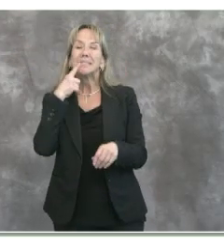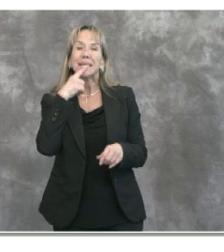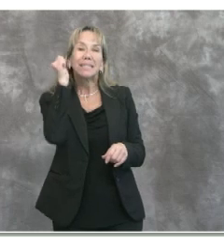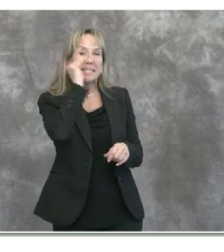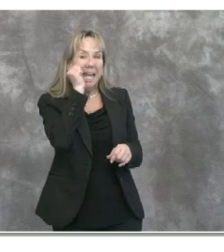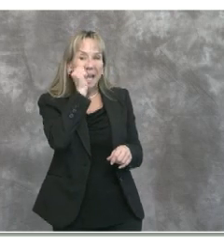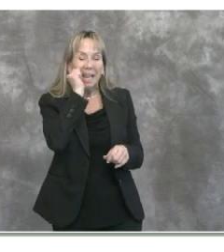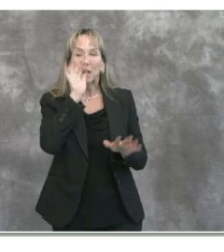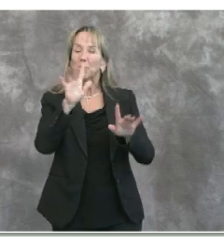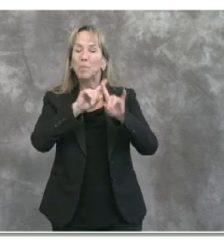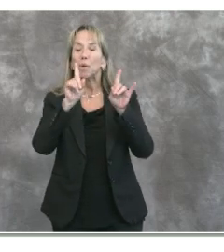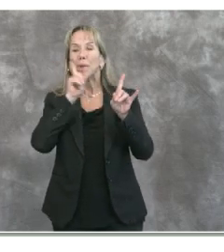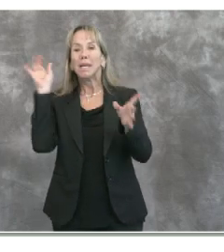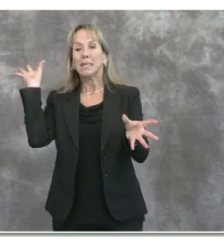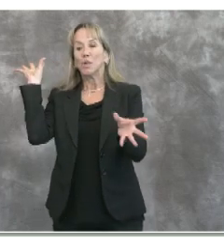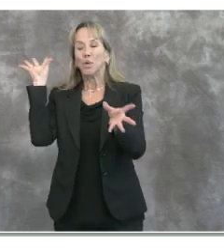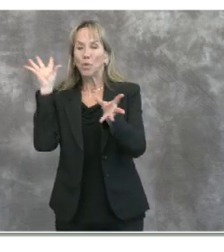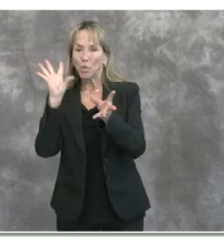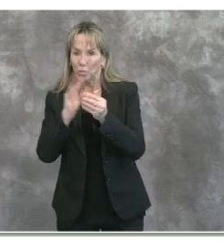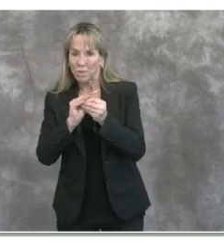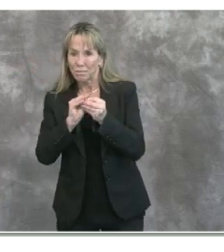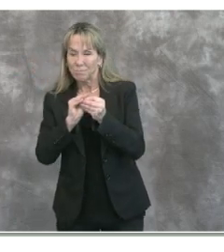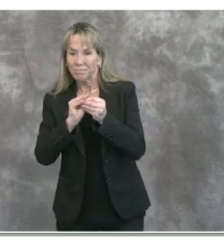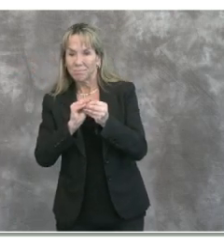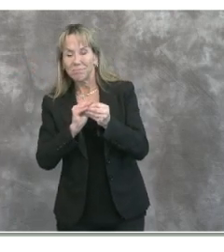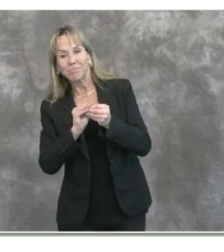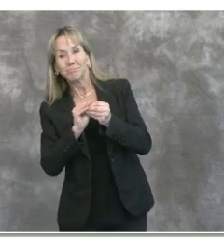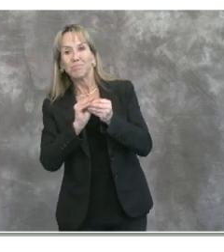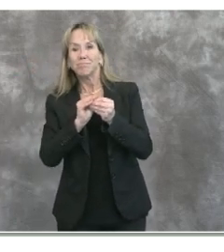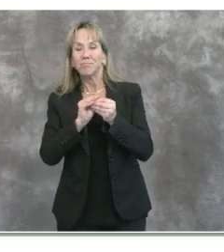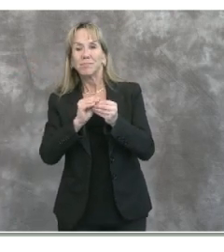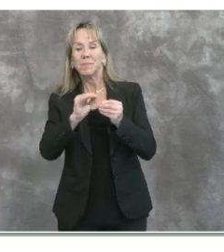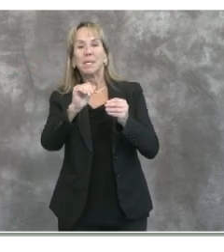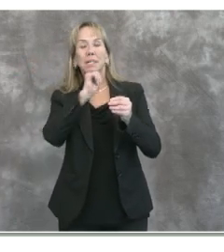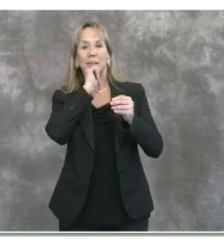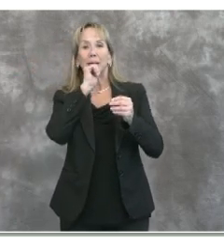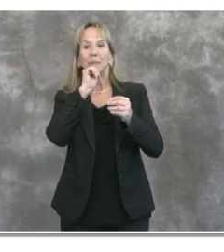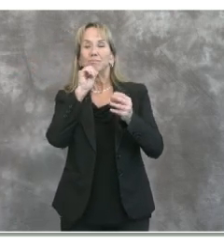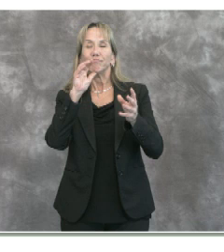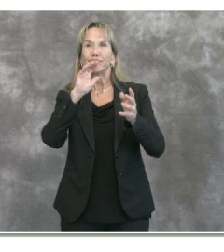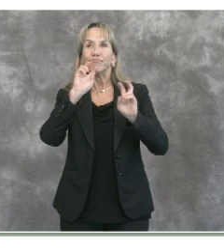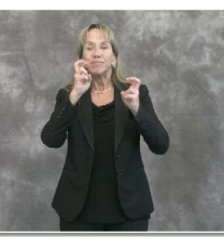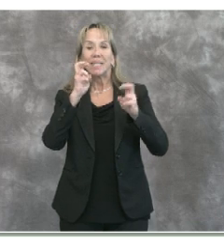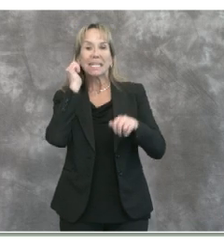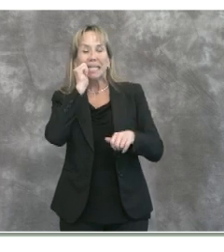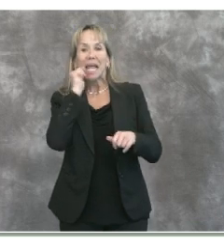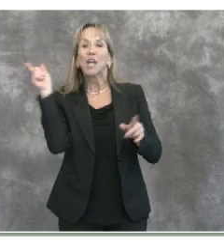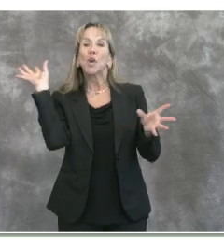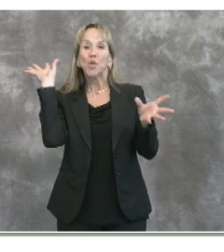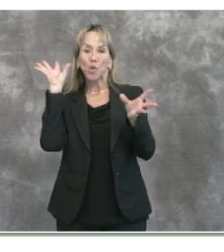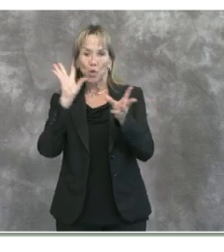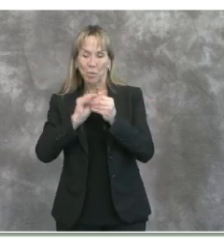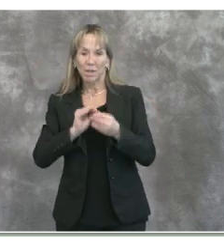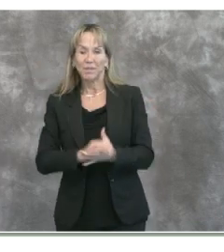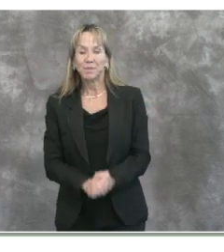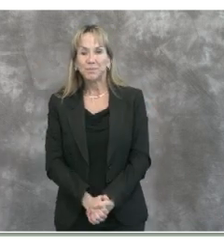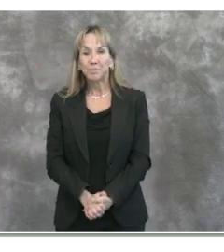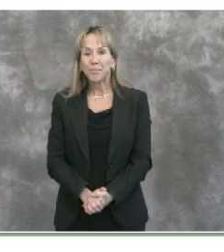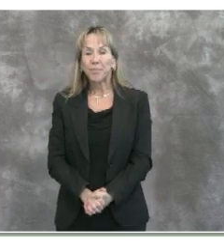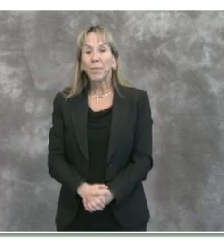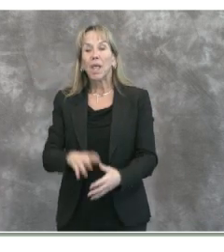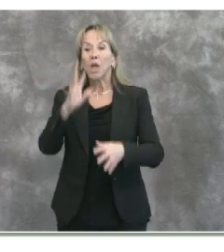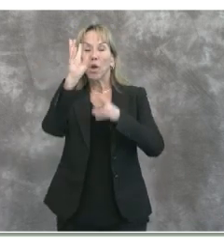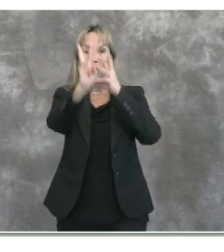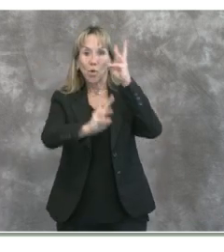give the report every day, but I just want people to be sure that these are not daily numbers. These are cumulative numbers since the outbreak began. For